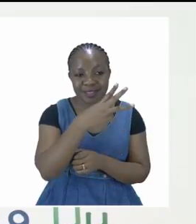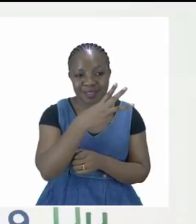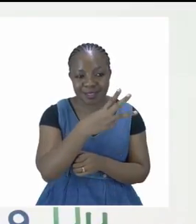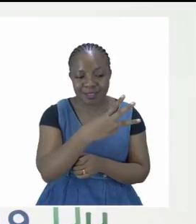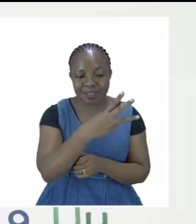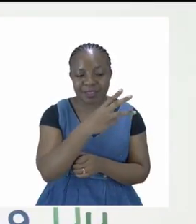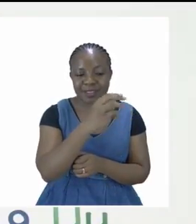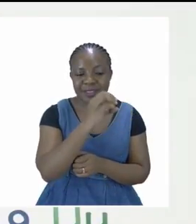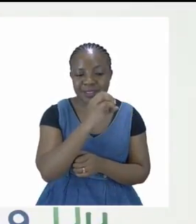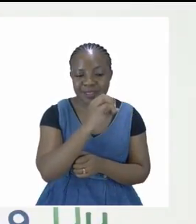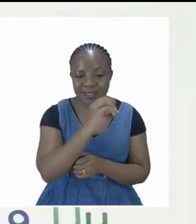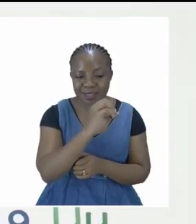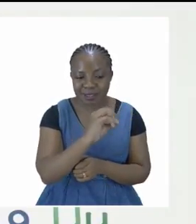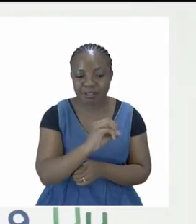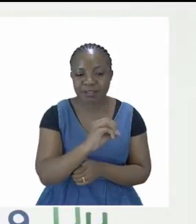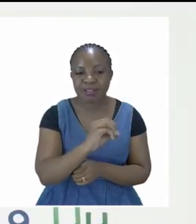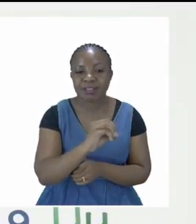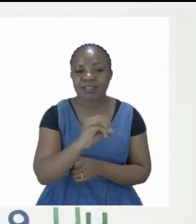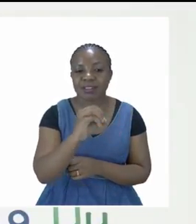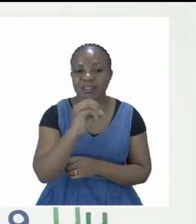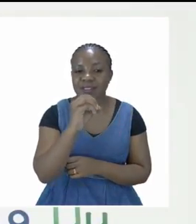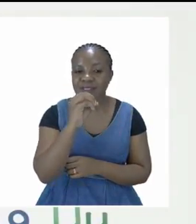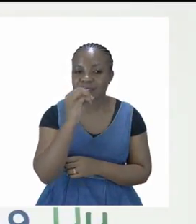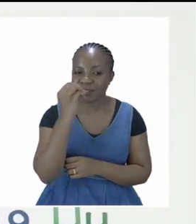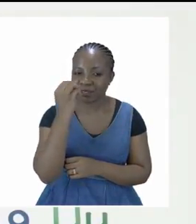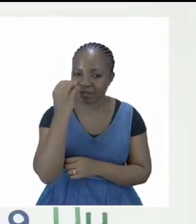305, we are continuing.